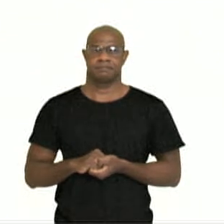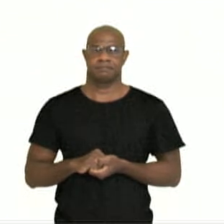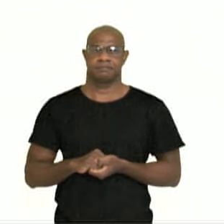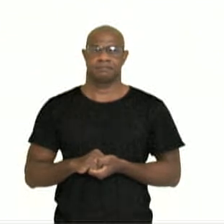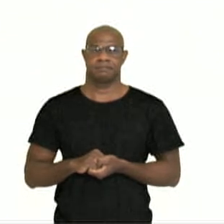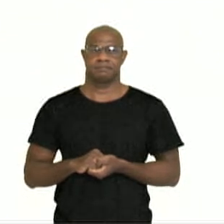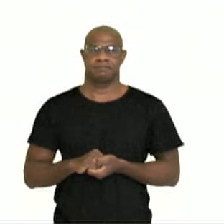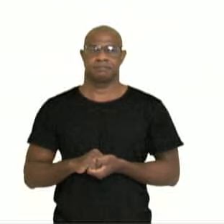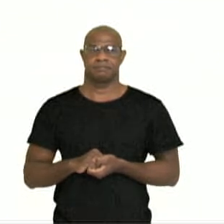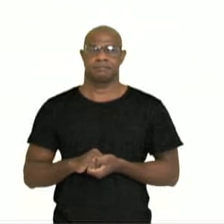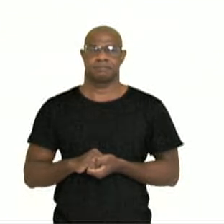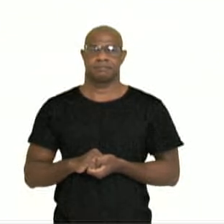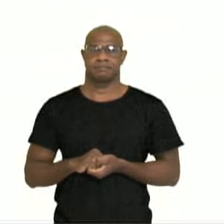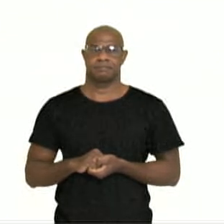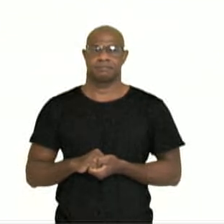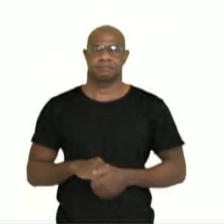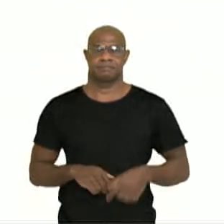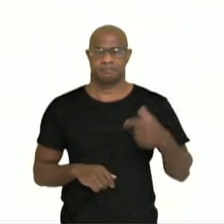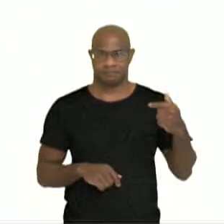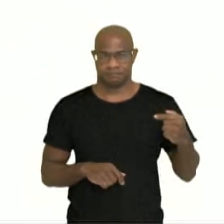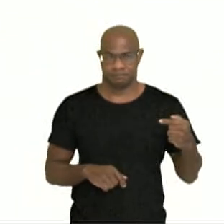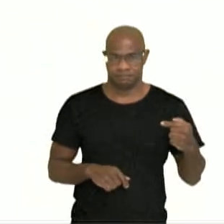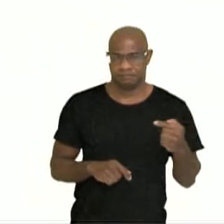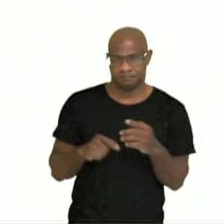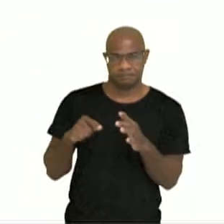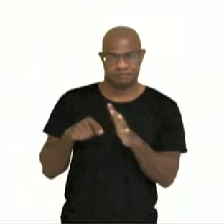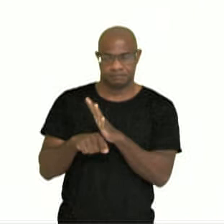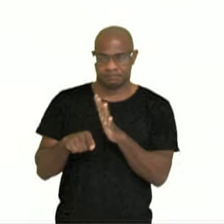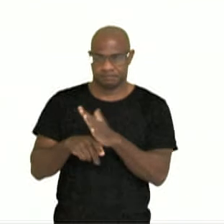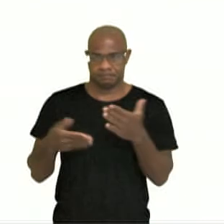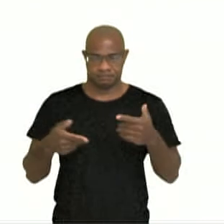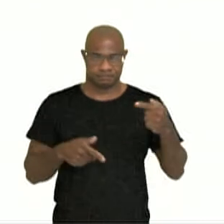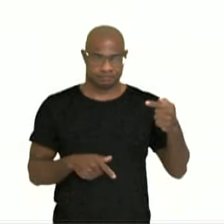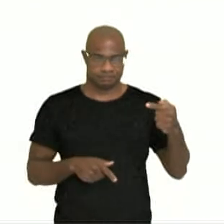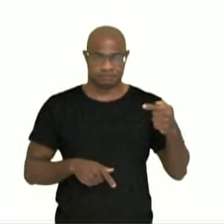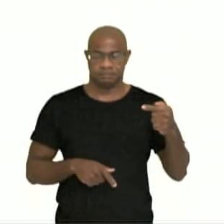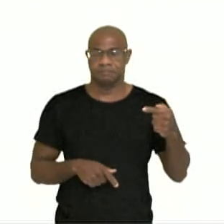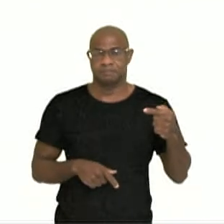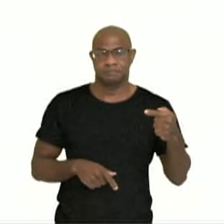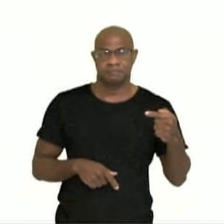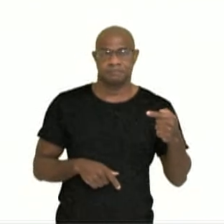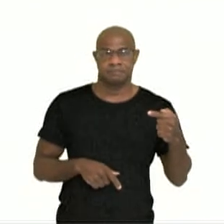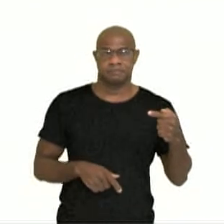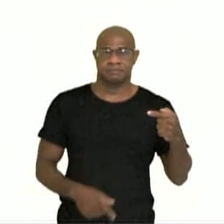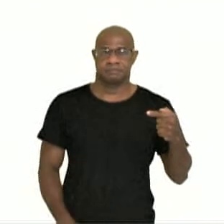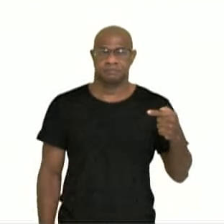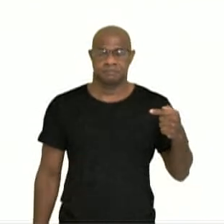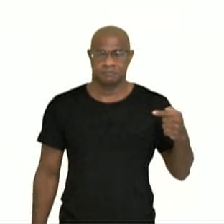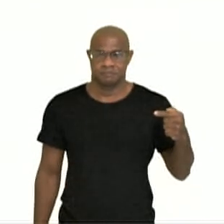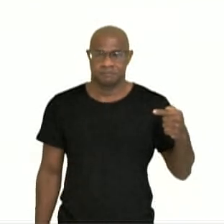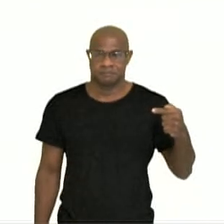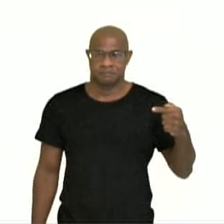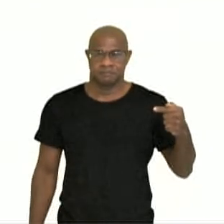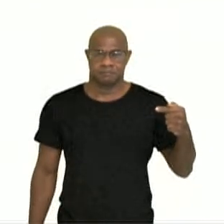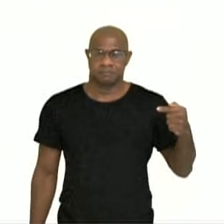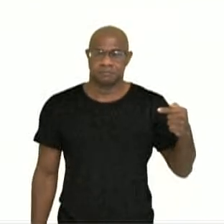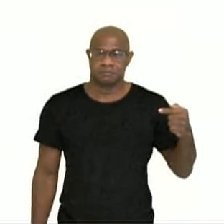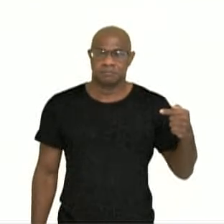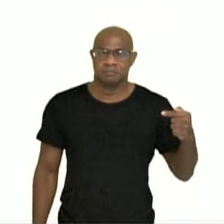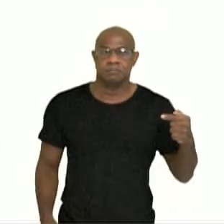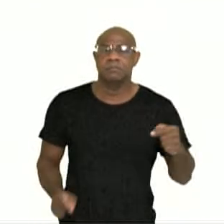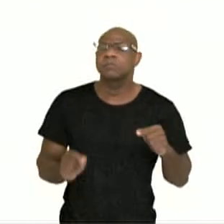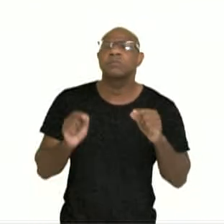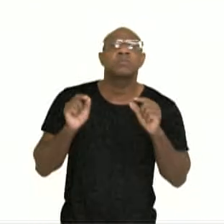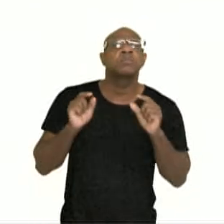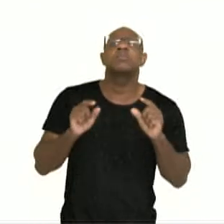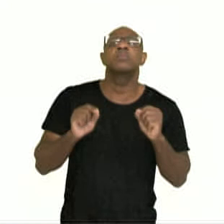locomotion. A sétima questão que temos, pessoal, baseada nesse trecho de texto. What are the magnetrons? O que